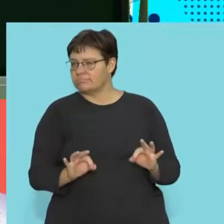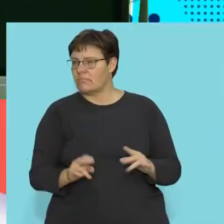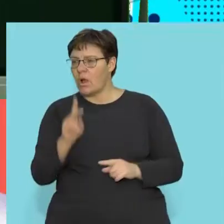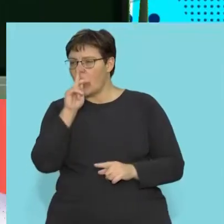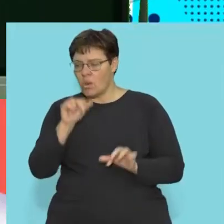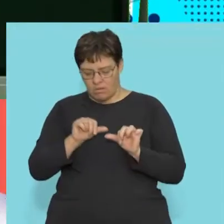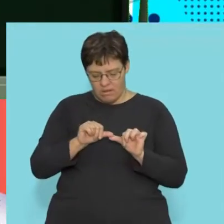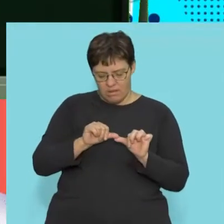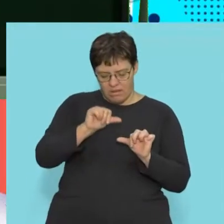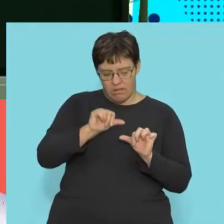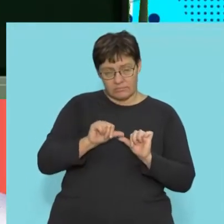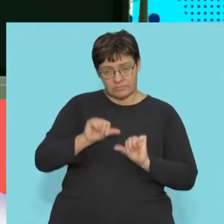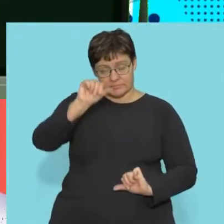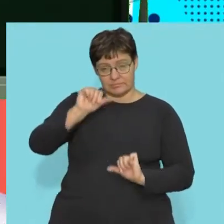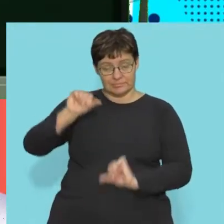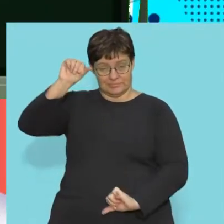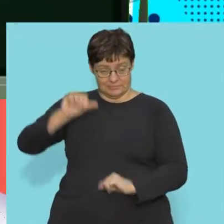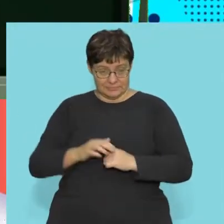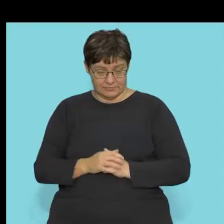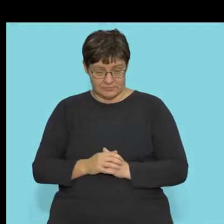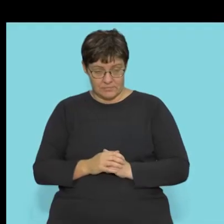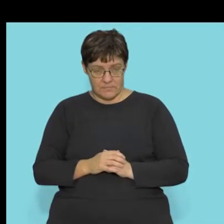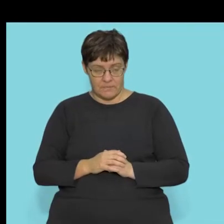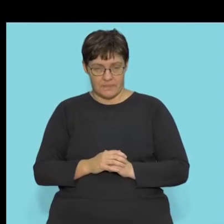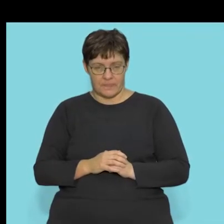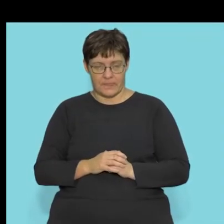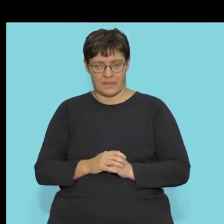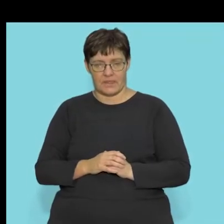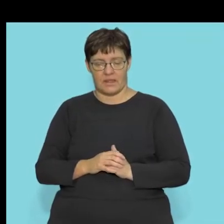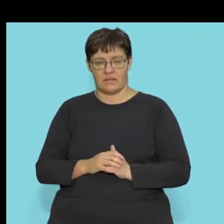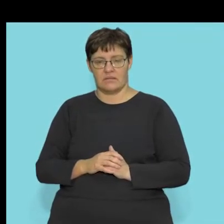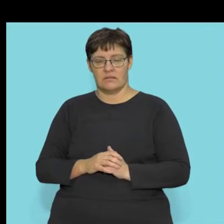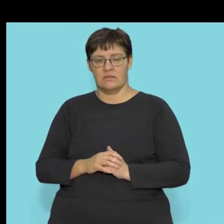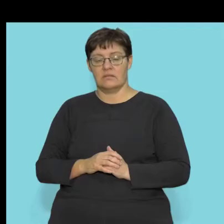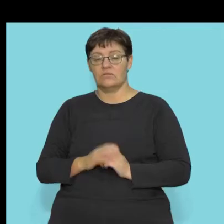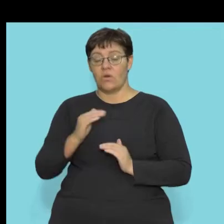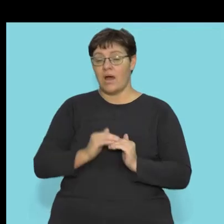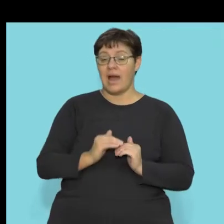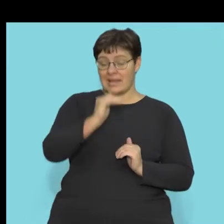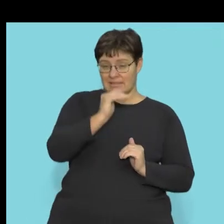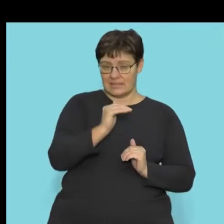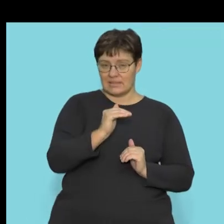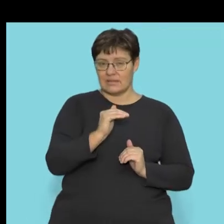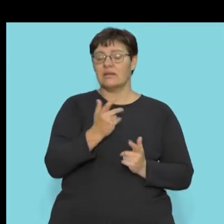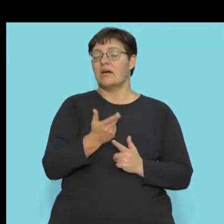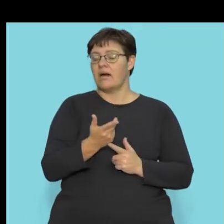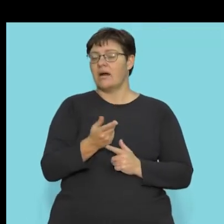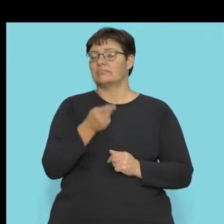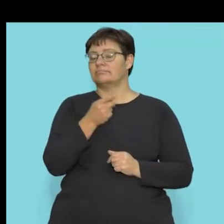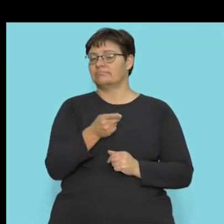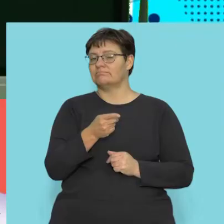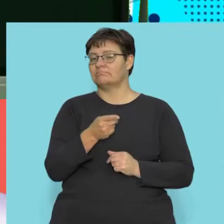by looking at the height, as she mentioned here, measure the height. So the height is being measured as an indication